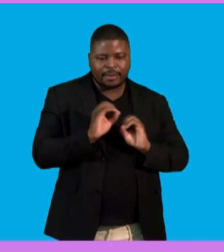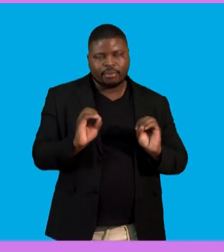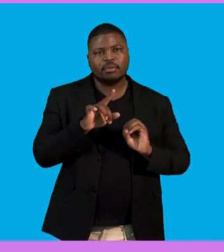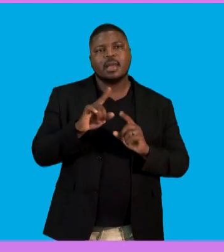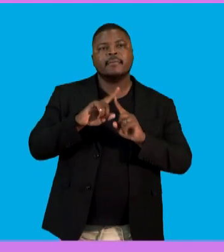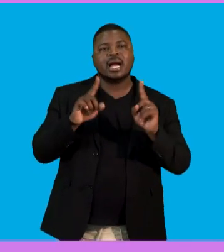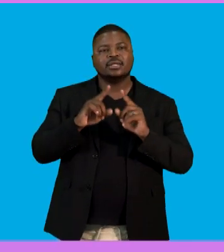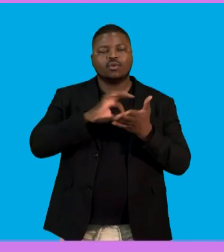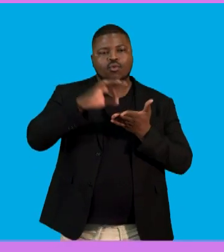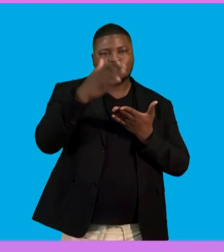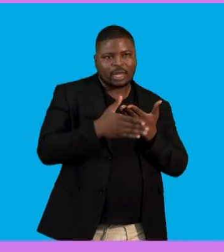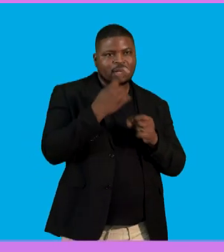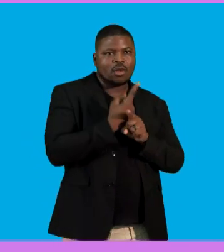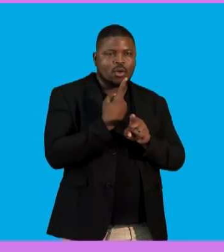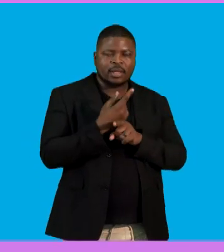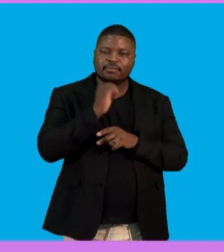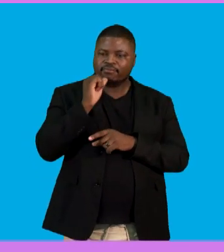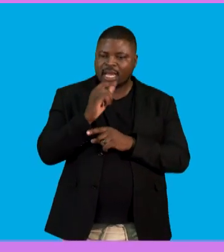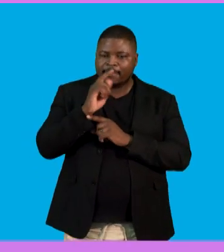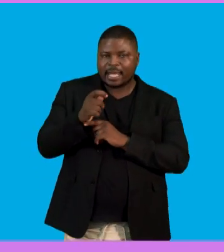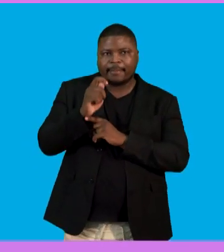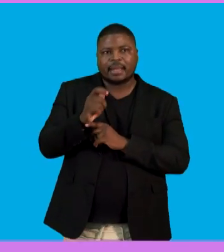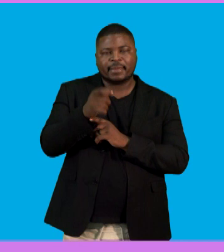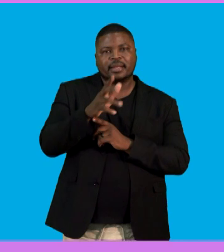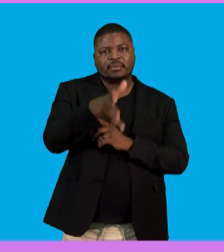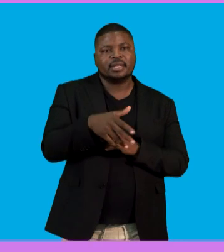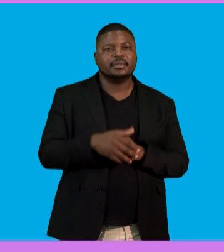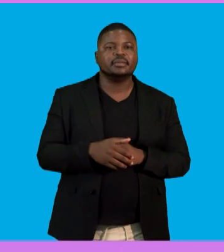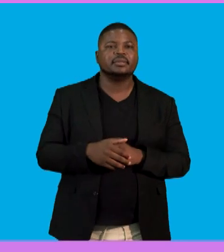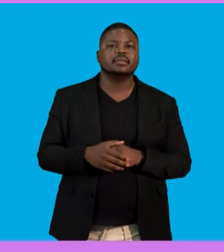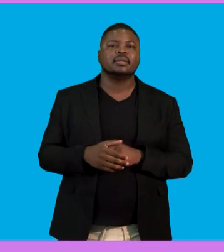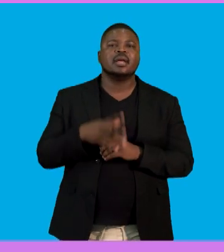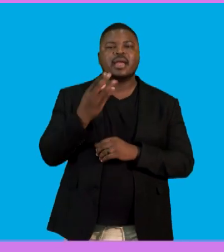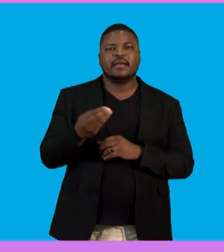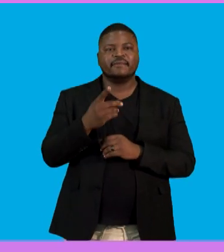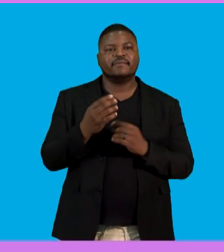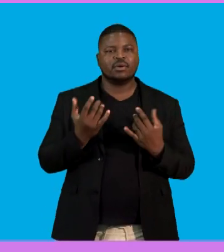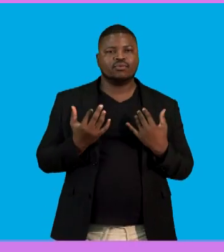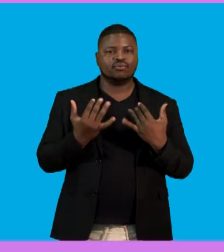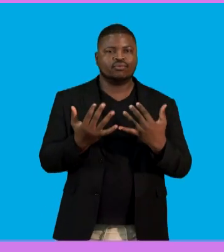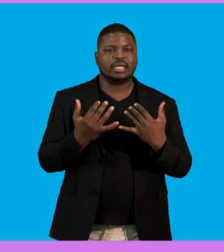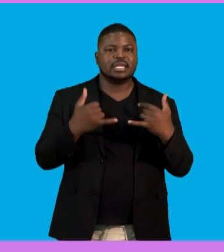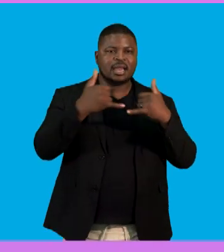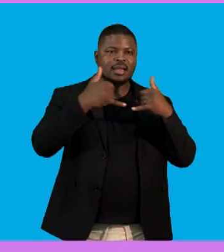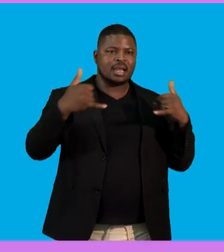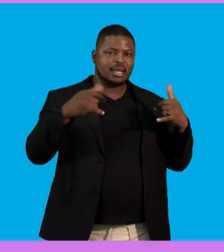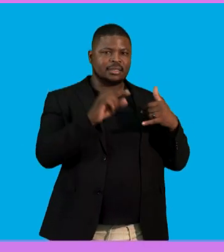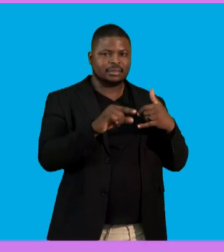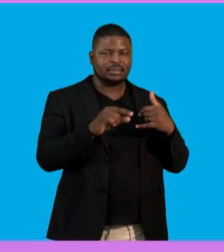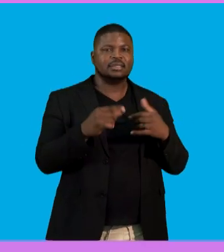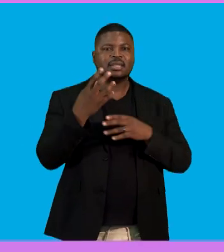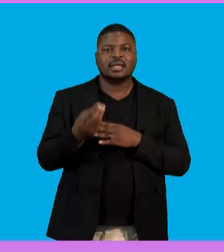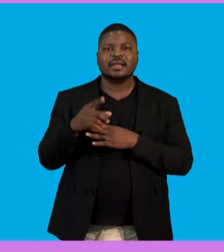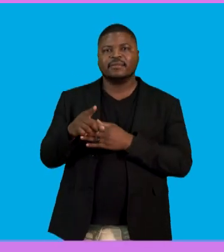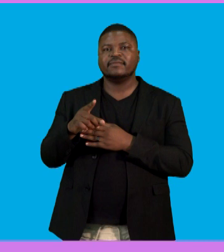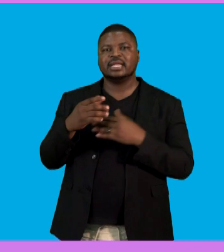prepaid graph now, it is indicated with a green line, the green line showing that, and how would you identify that if you're not told? You will definitely